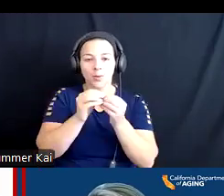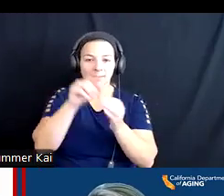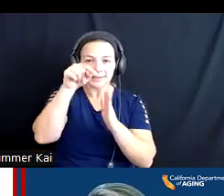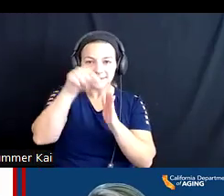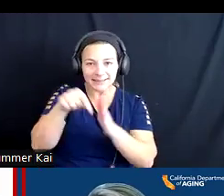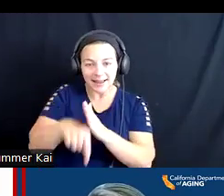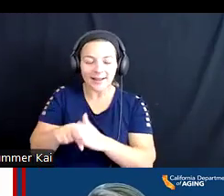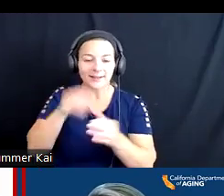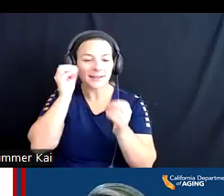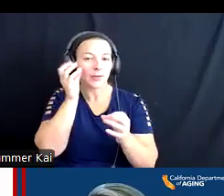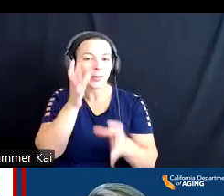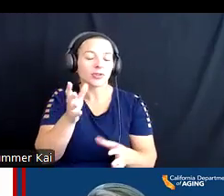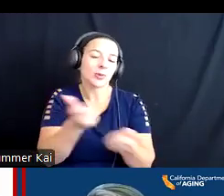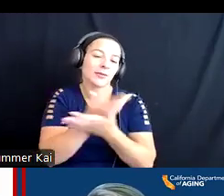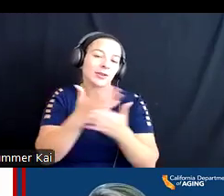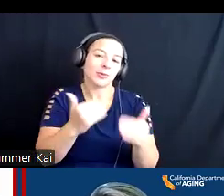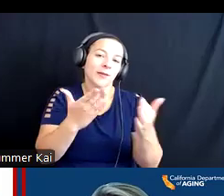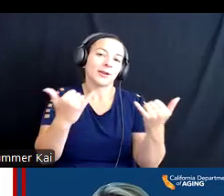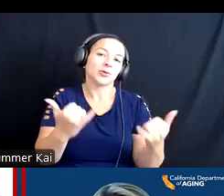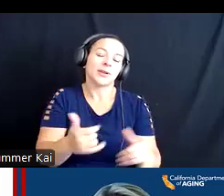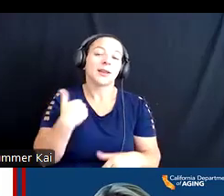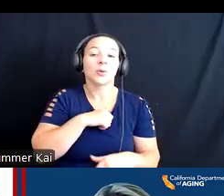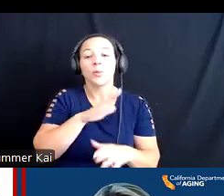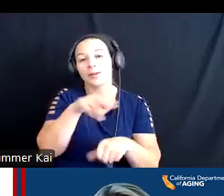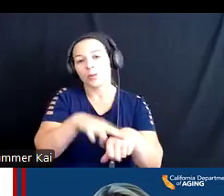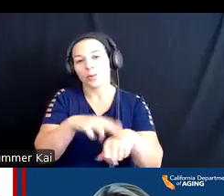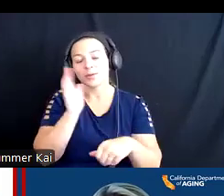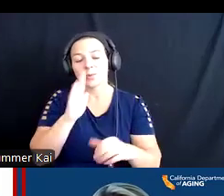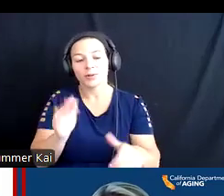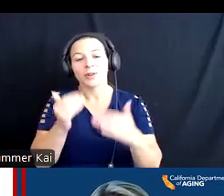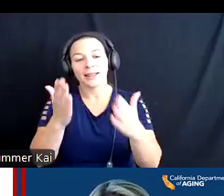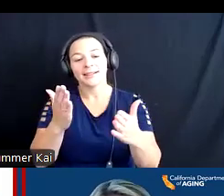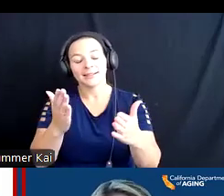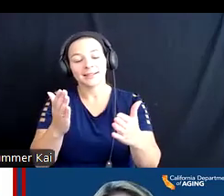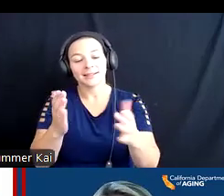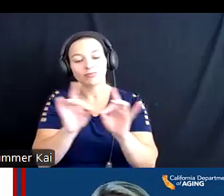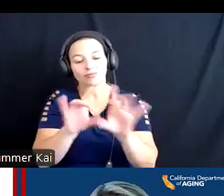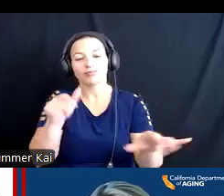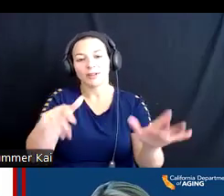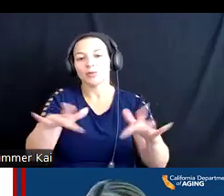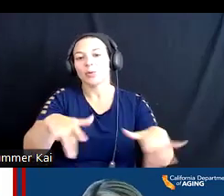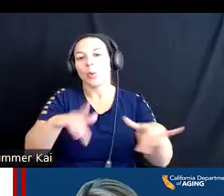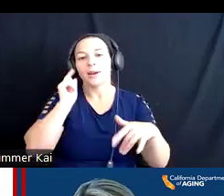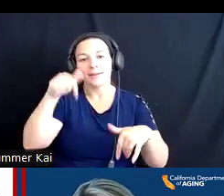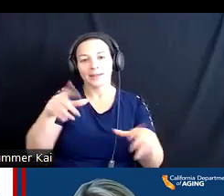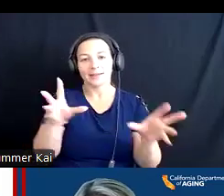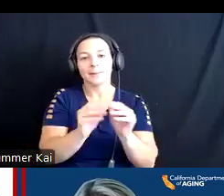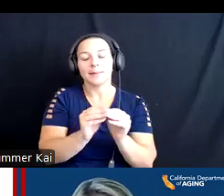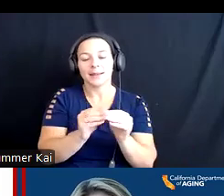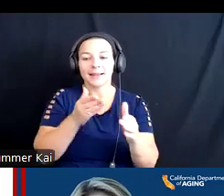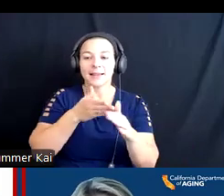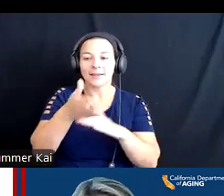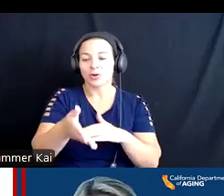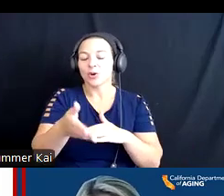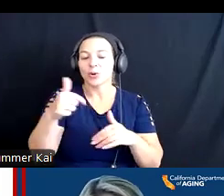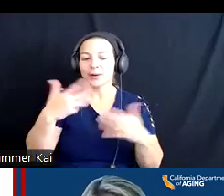what has been provided here. And we will, of course, be releasing this recording after we